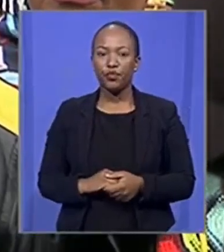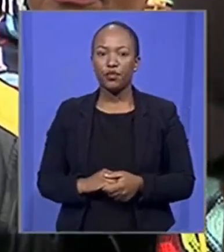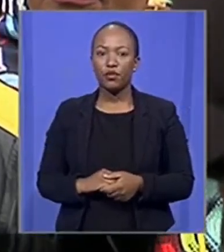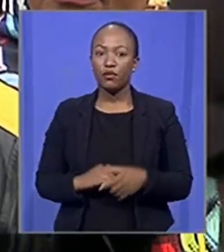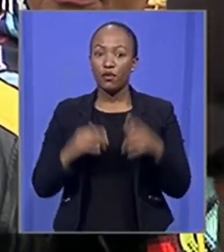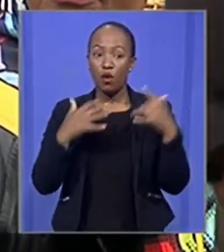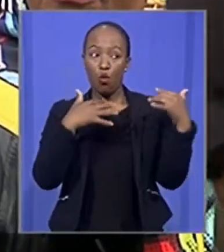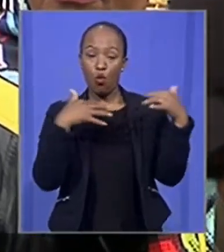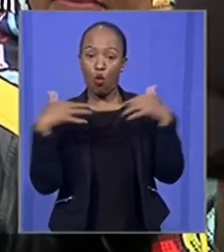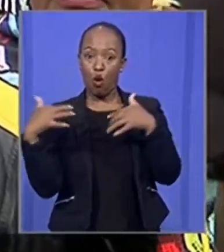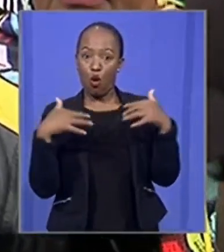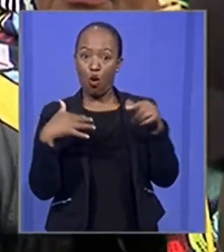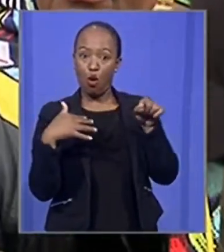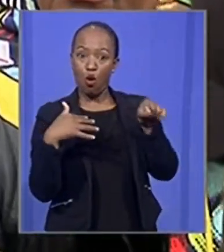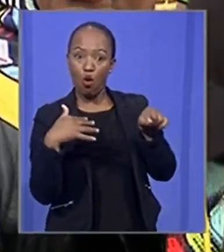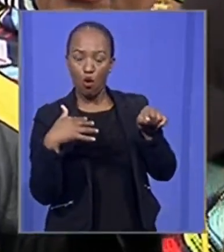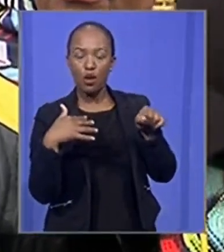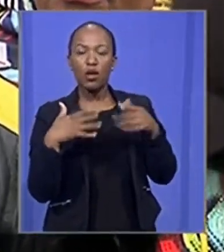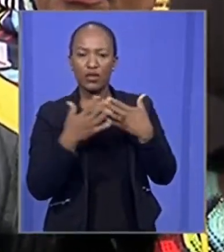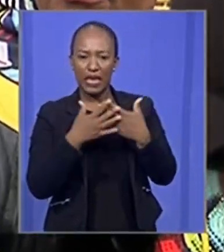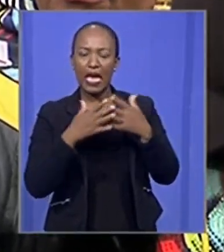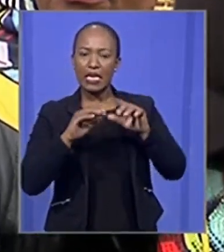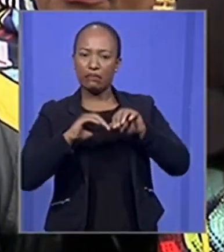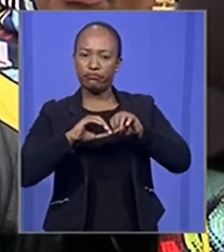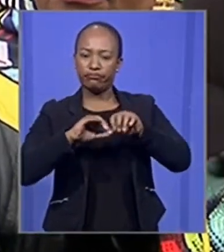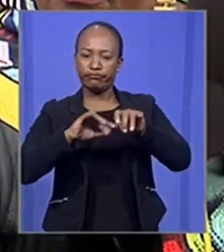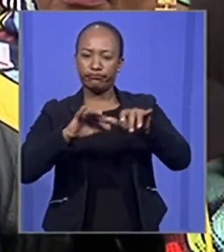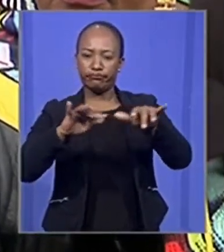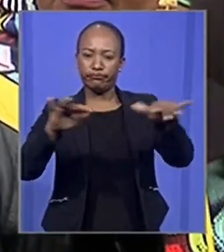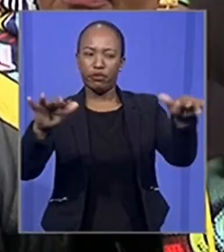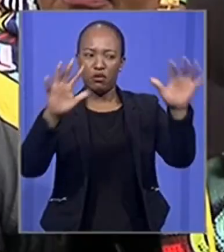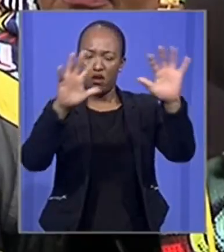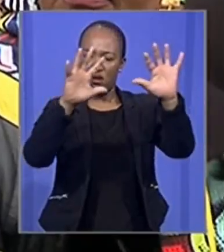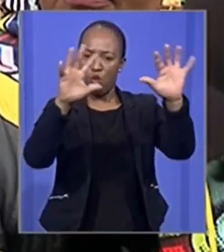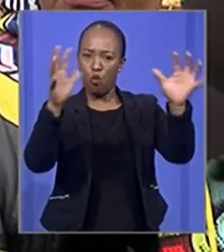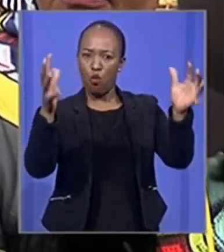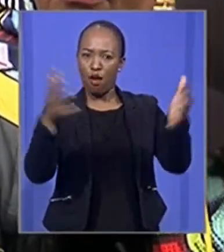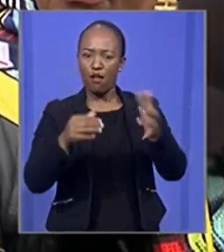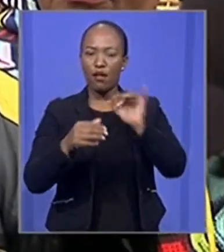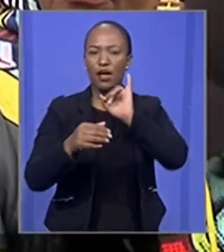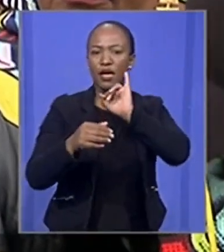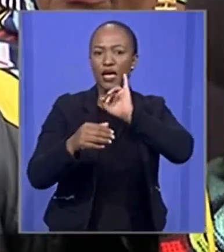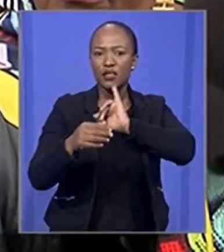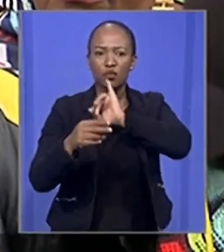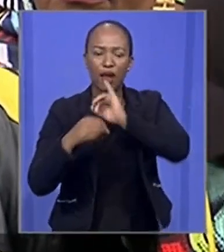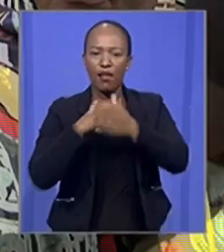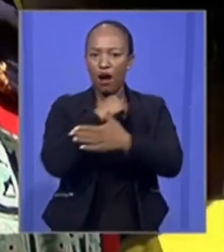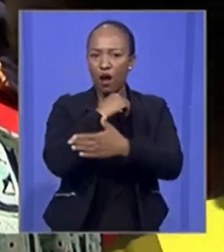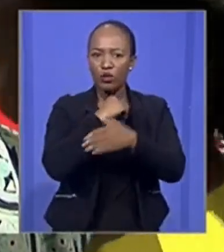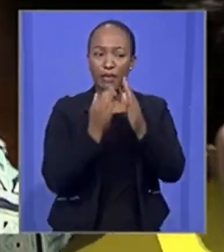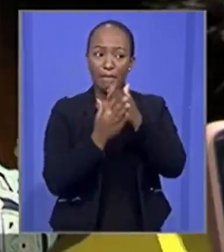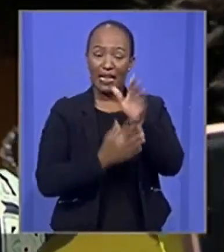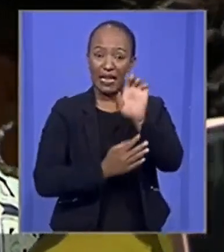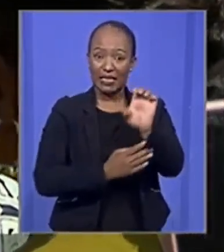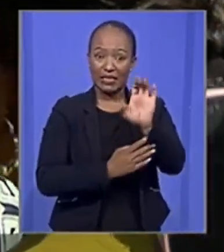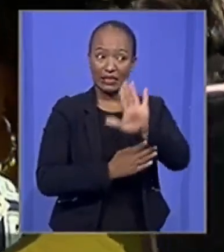would soon escalate beyond the borders of Israel and it would engulf countries in the Middle East.